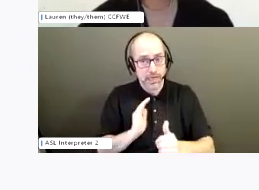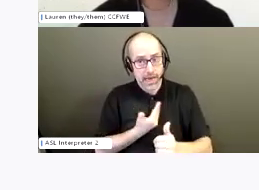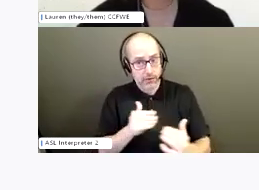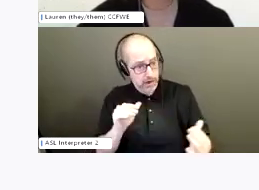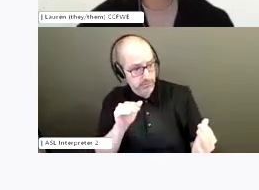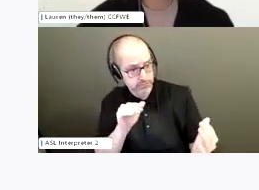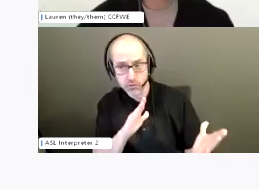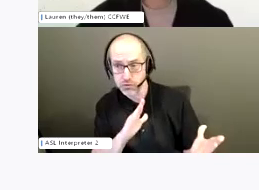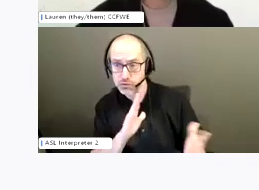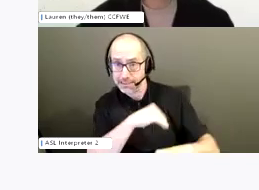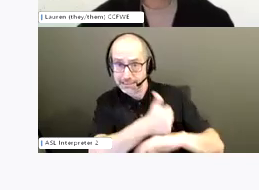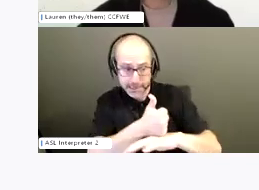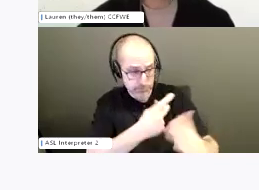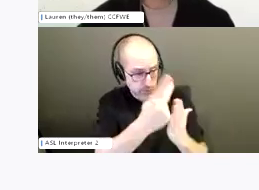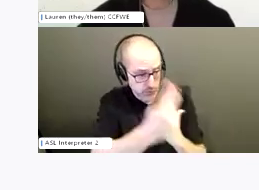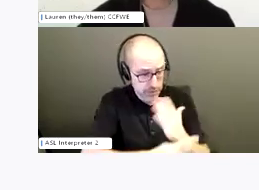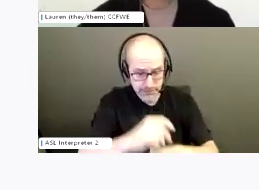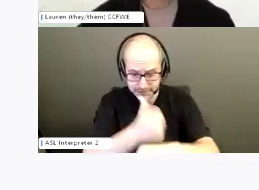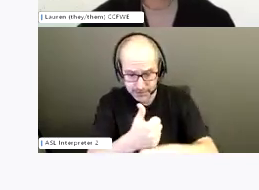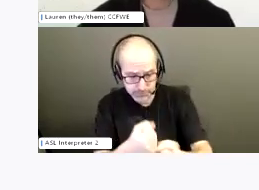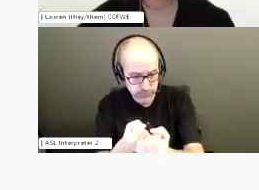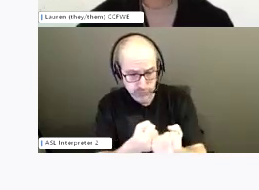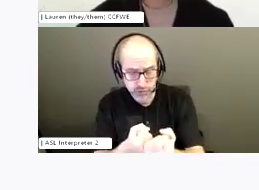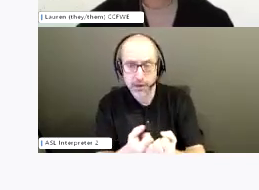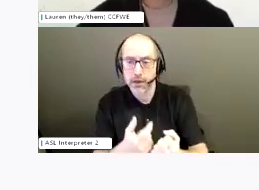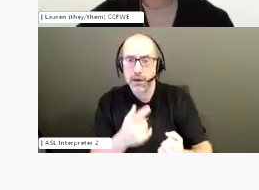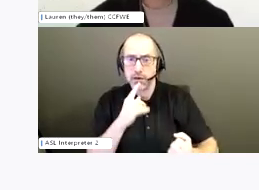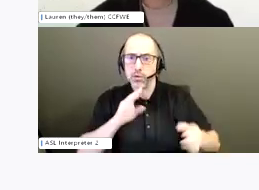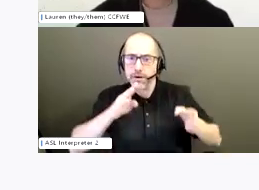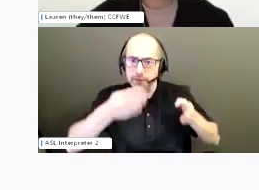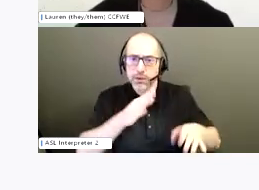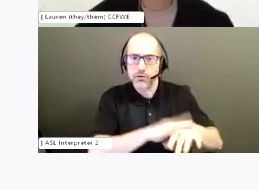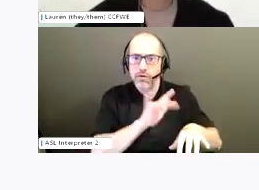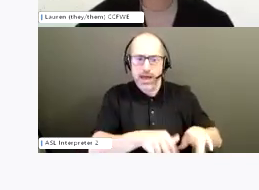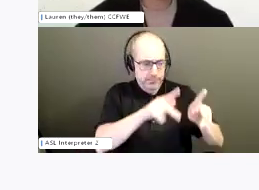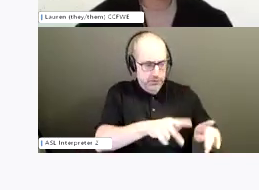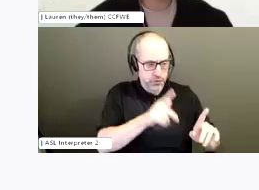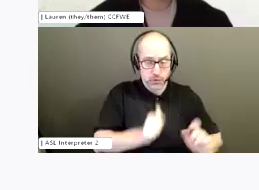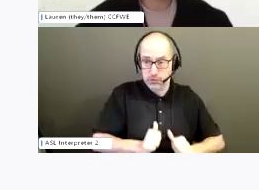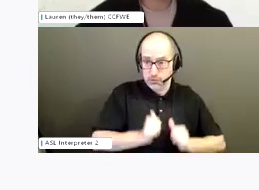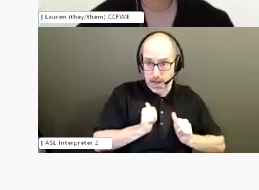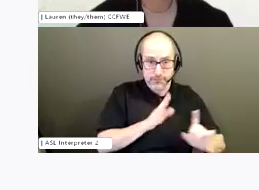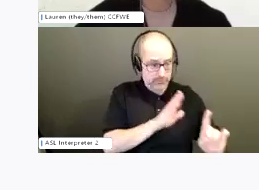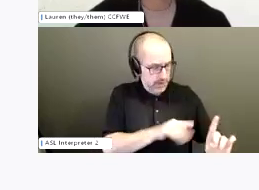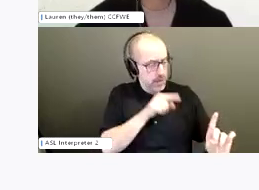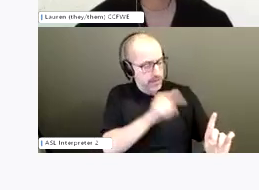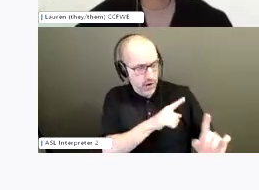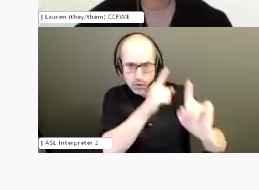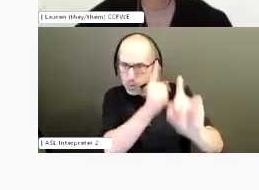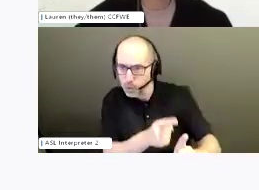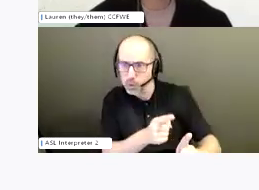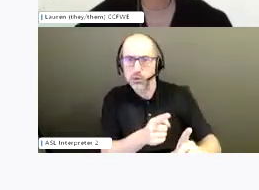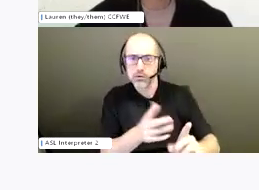and supports. So a survivor-centered approach for us means prioritizing a survivor's goals, autonomy, and